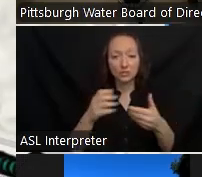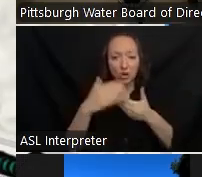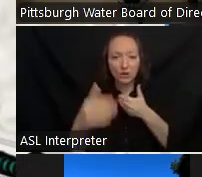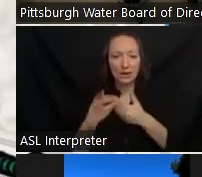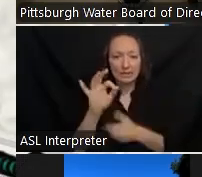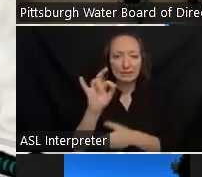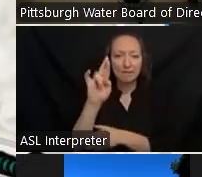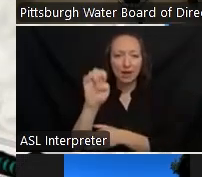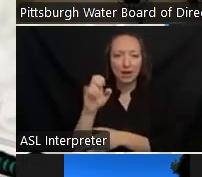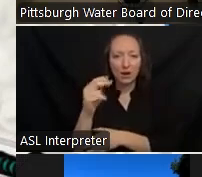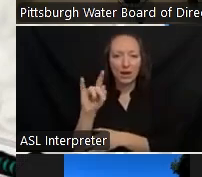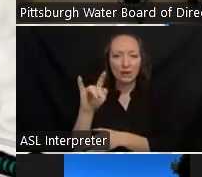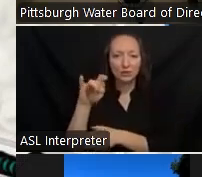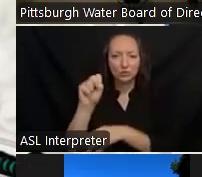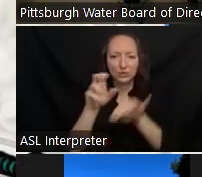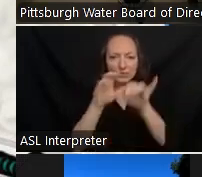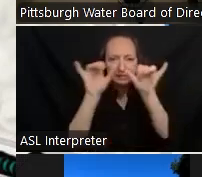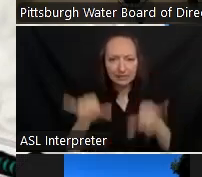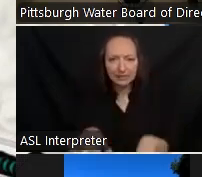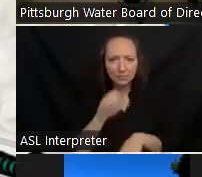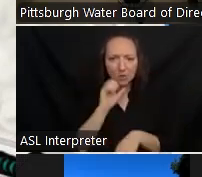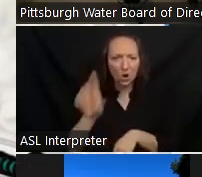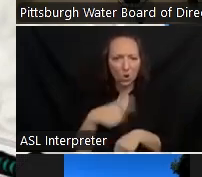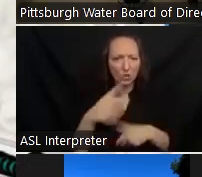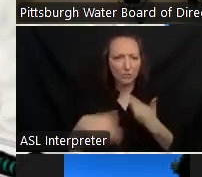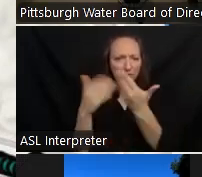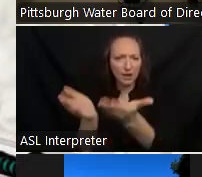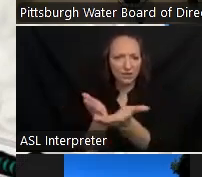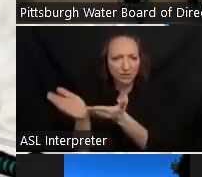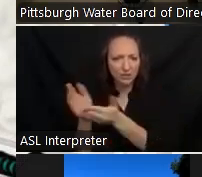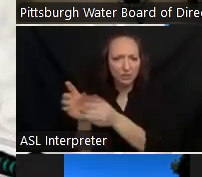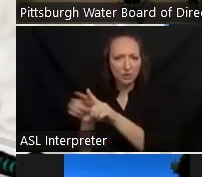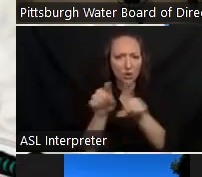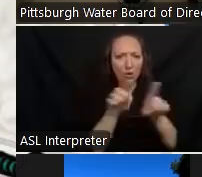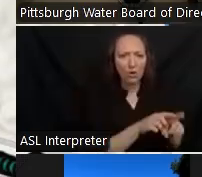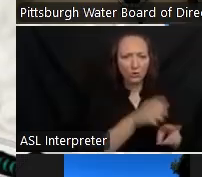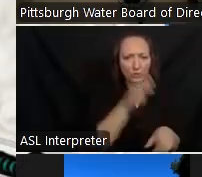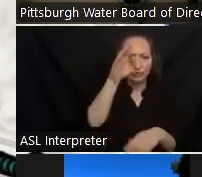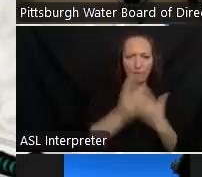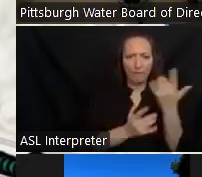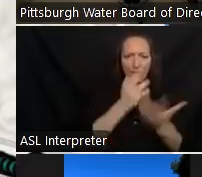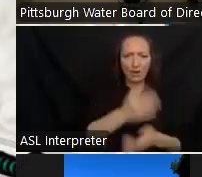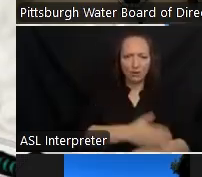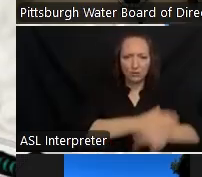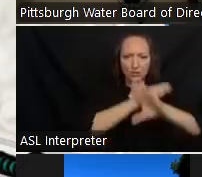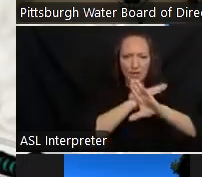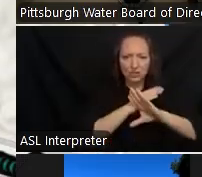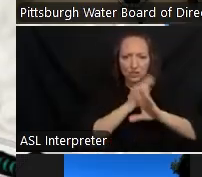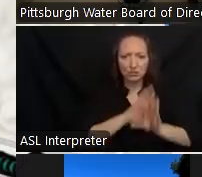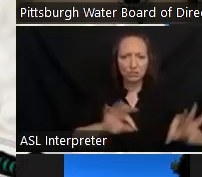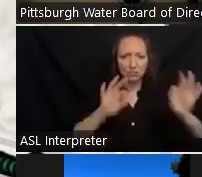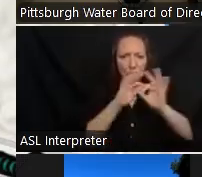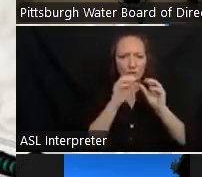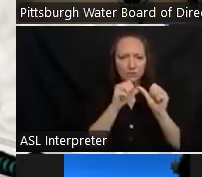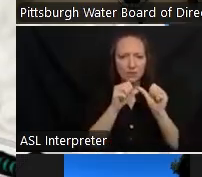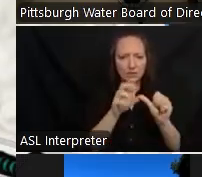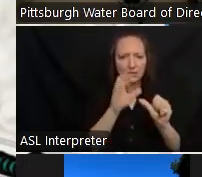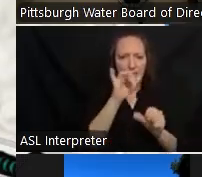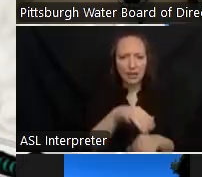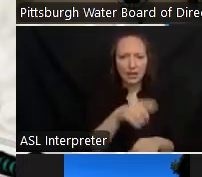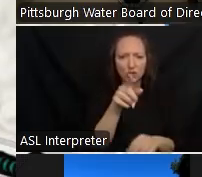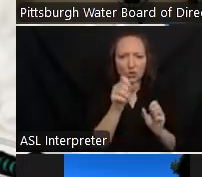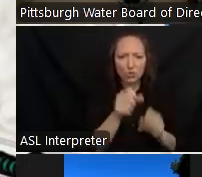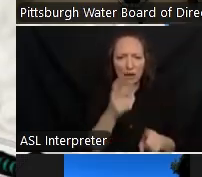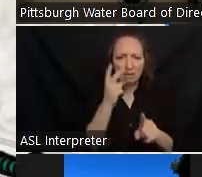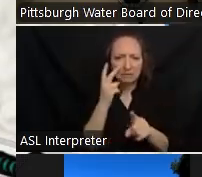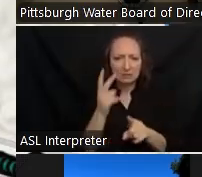maintains over 7,500 active public fire hydrants, and these color-coded dots represent those different pressure districts that you saw